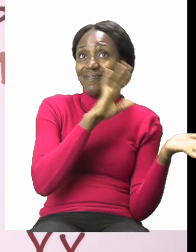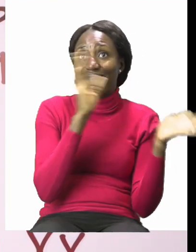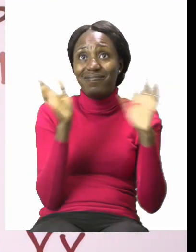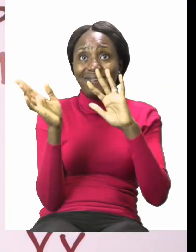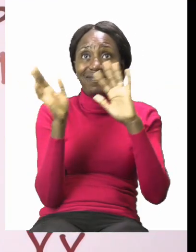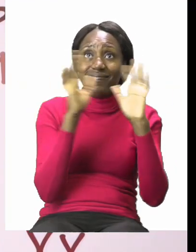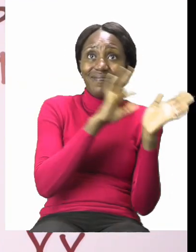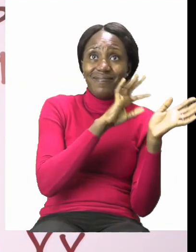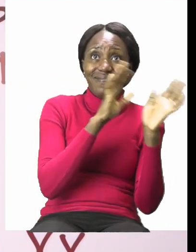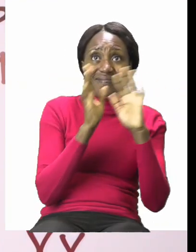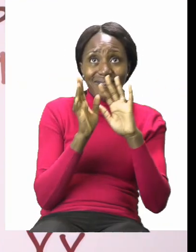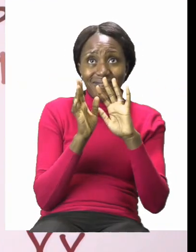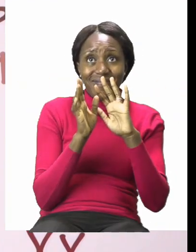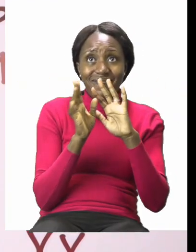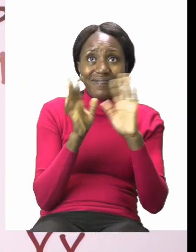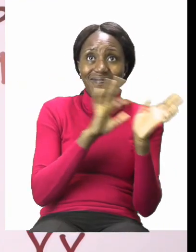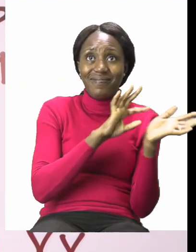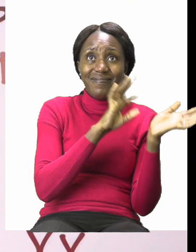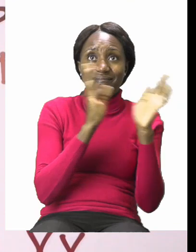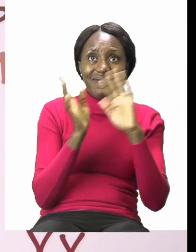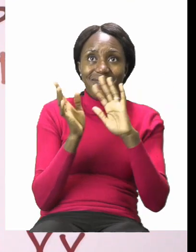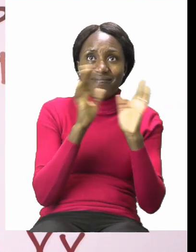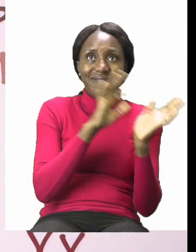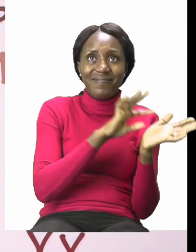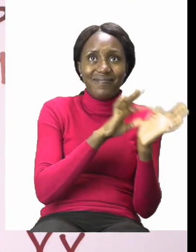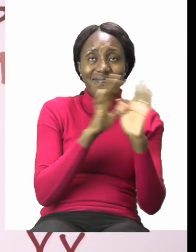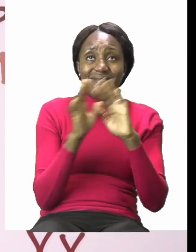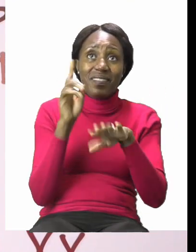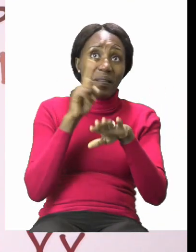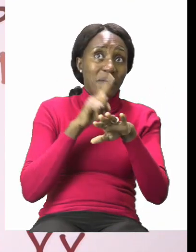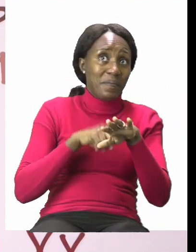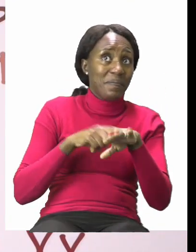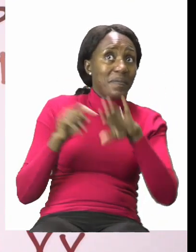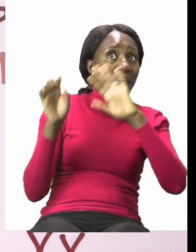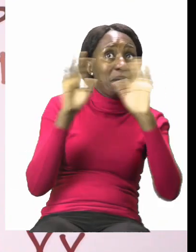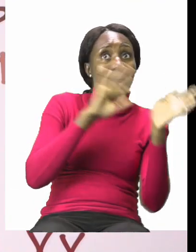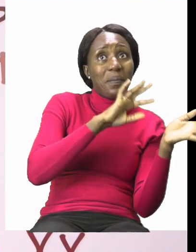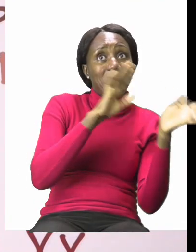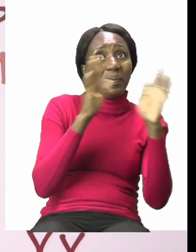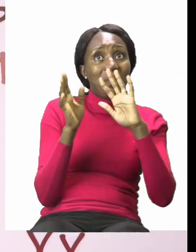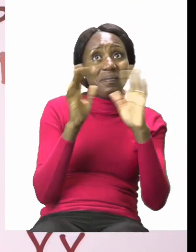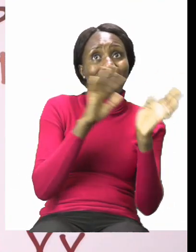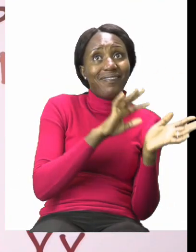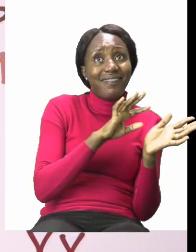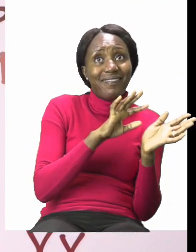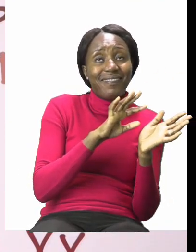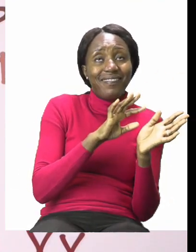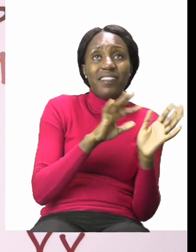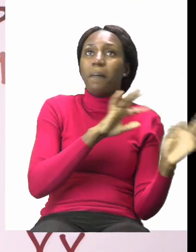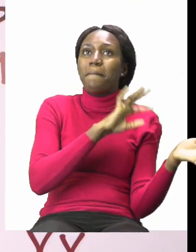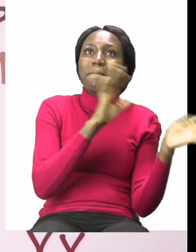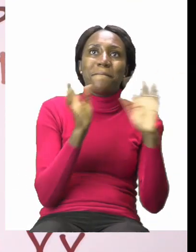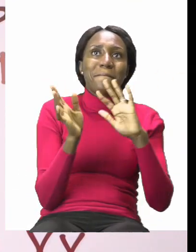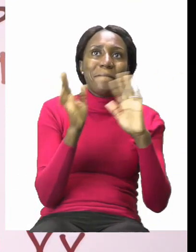Goodbye, goodbye. It's time to say goodbye.